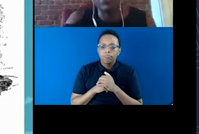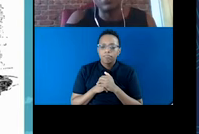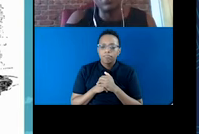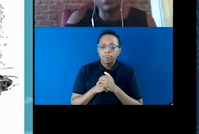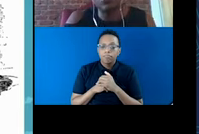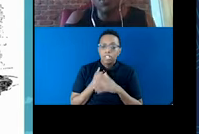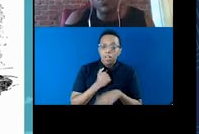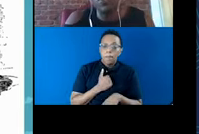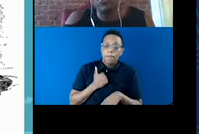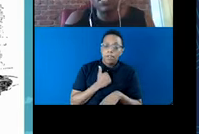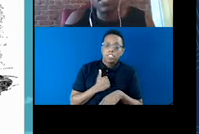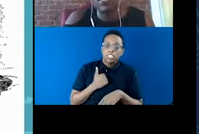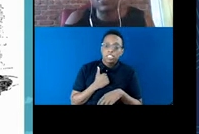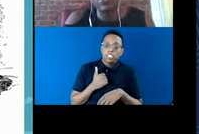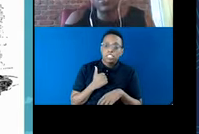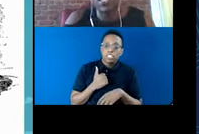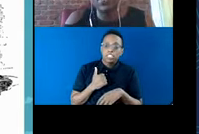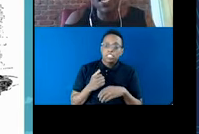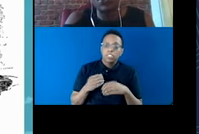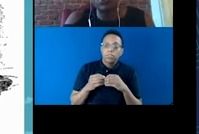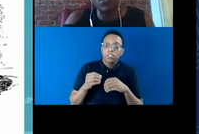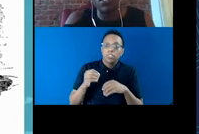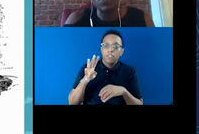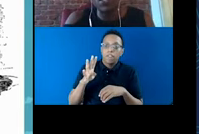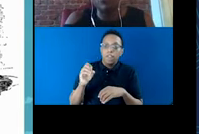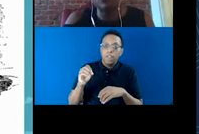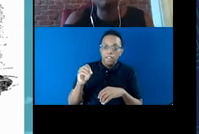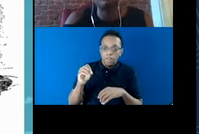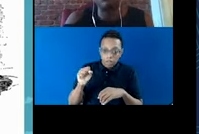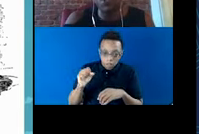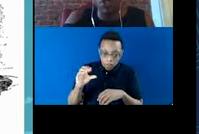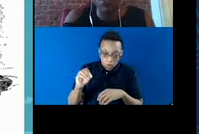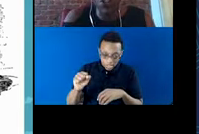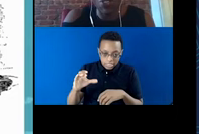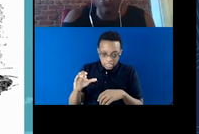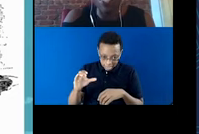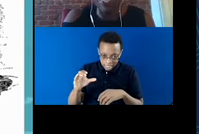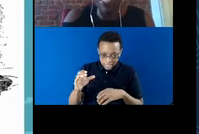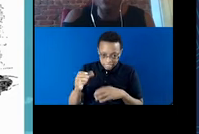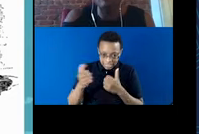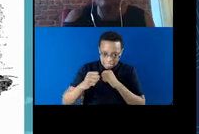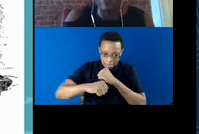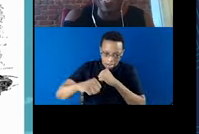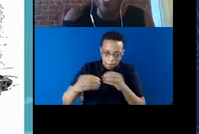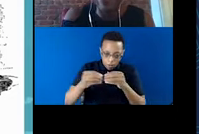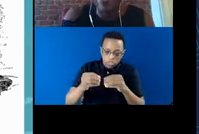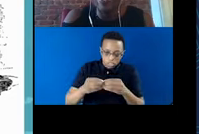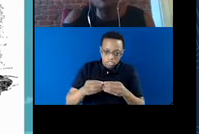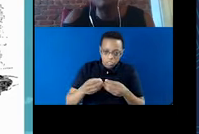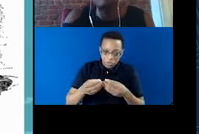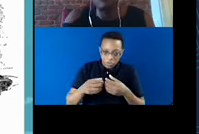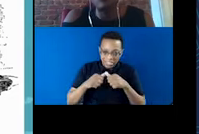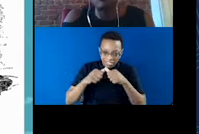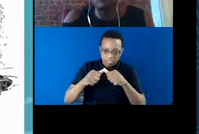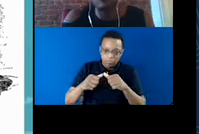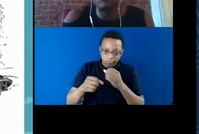Apologies. It takes way more than 40 seconds to look at a tag in your clothing sometimes, so I'm going to keep it open for longer than 40 seconds. So I'm